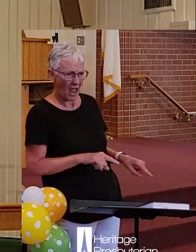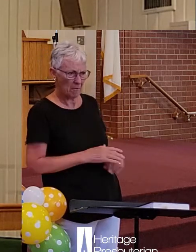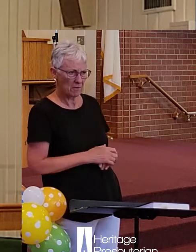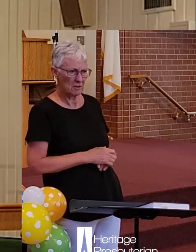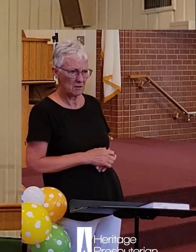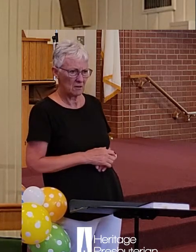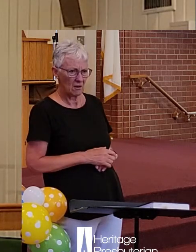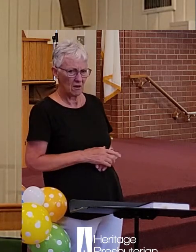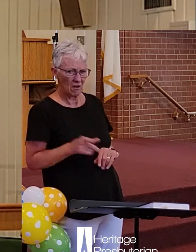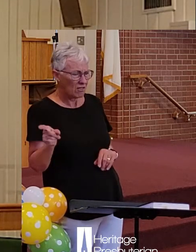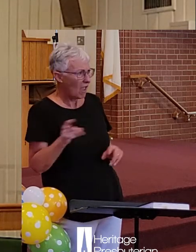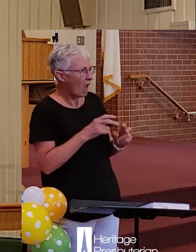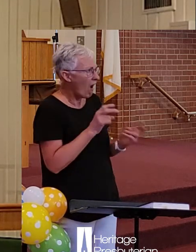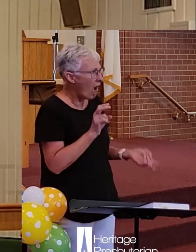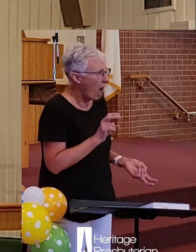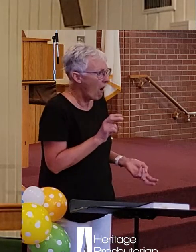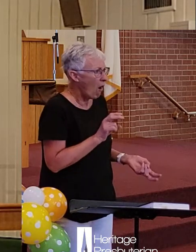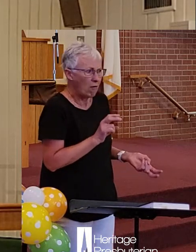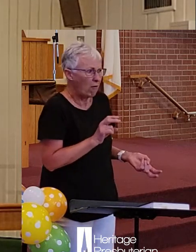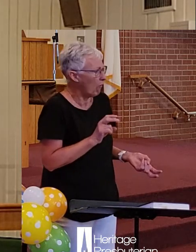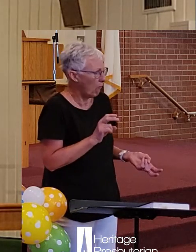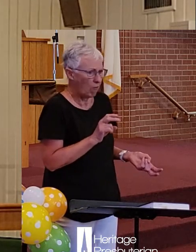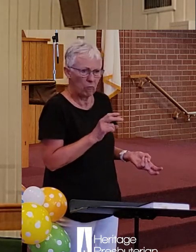they are humbled into silence.